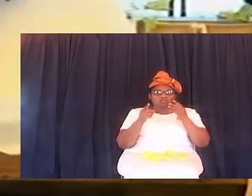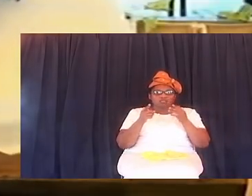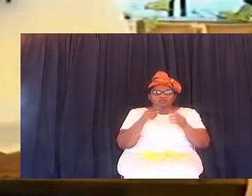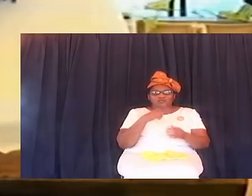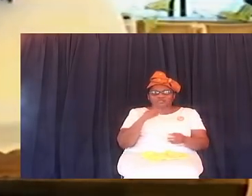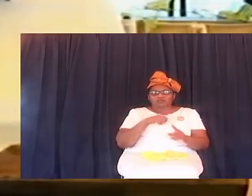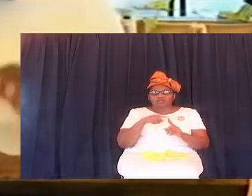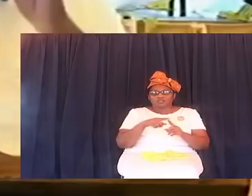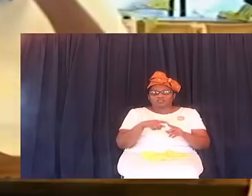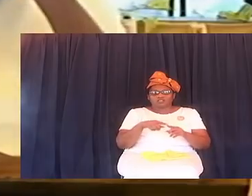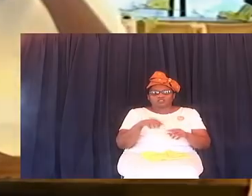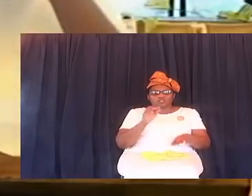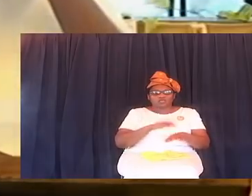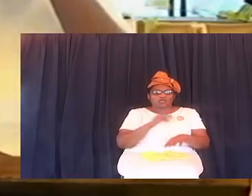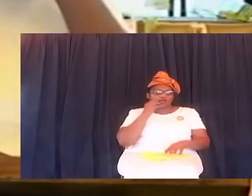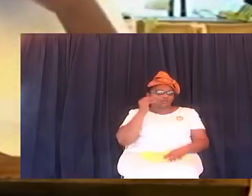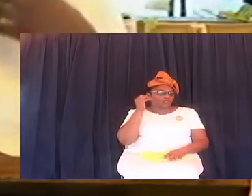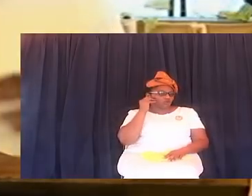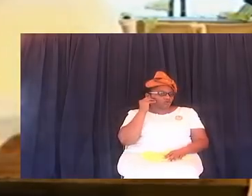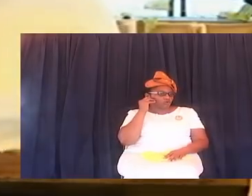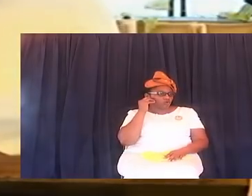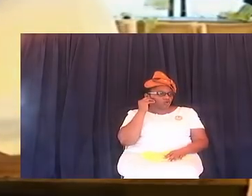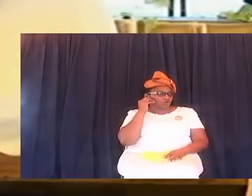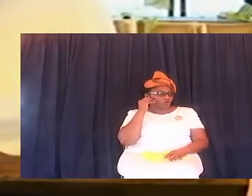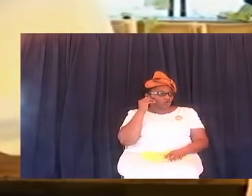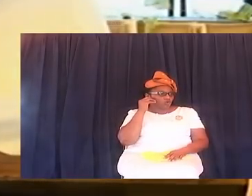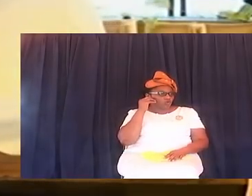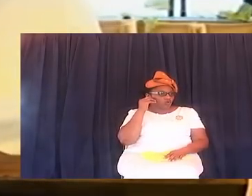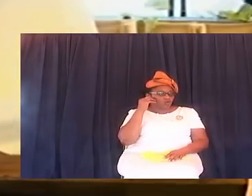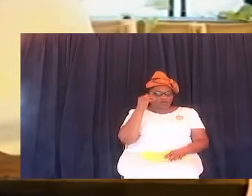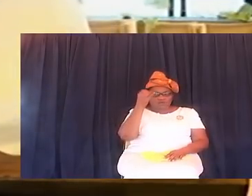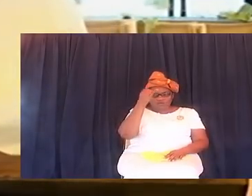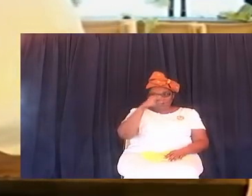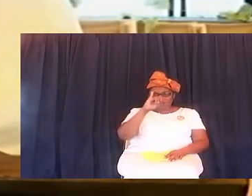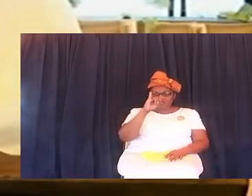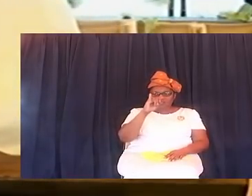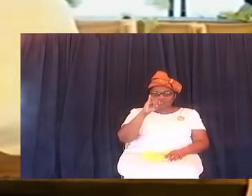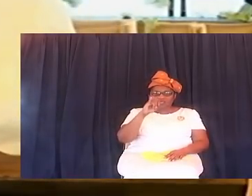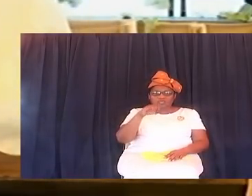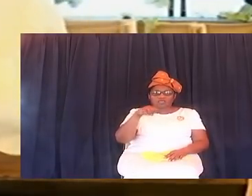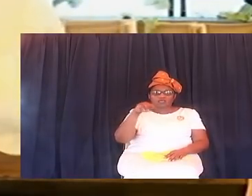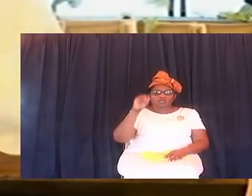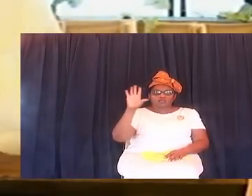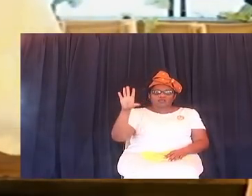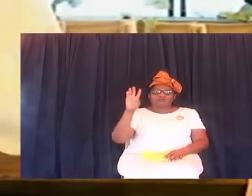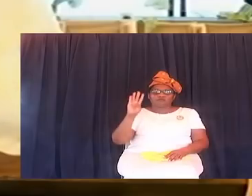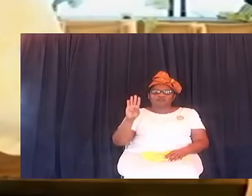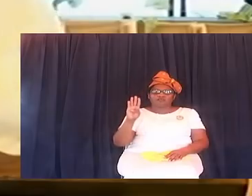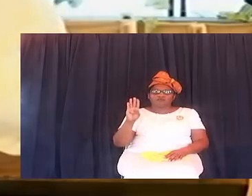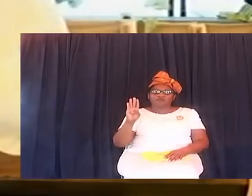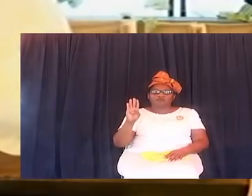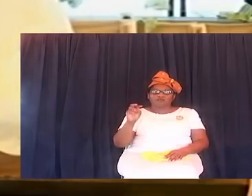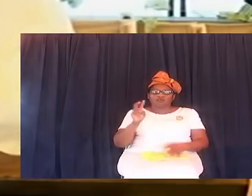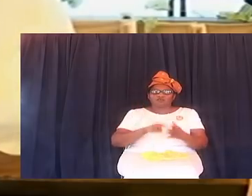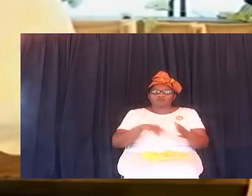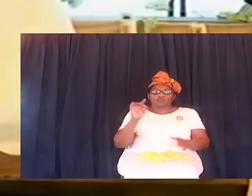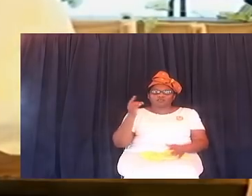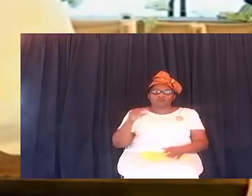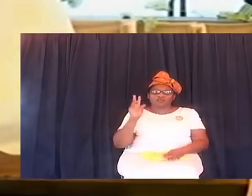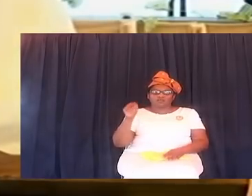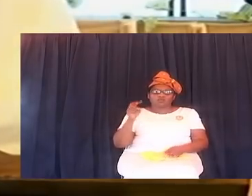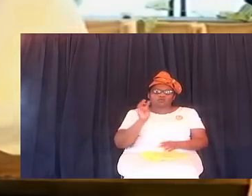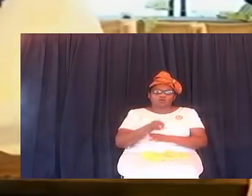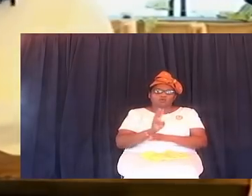home, these scriptures, Isaiah 54, verse 17, No weapon formed against me